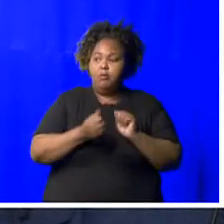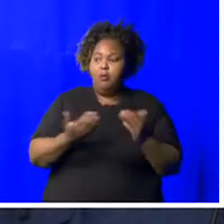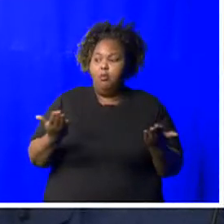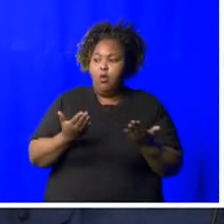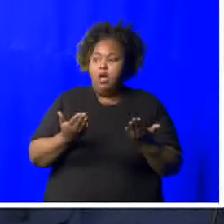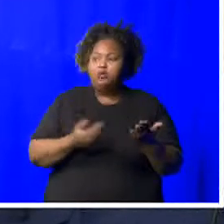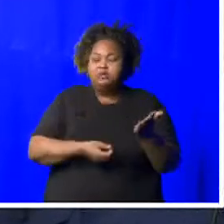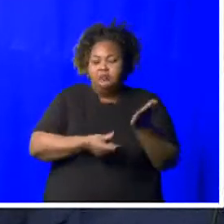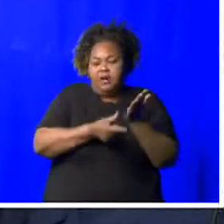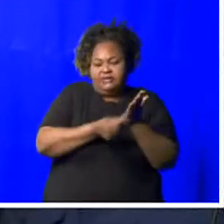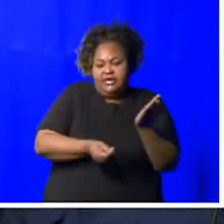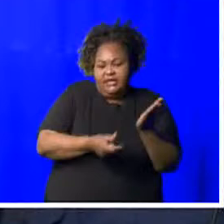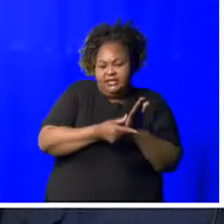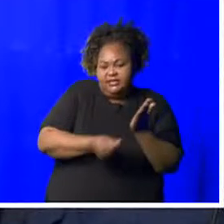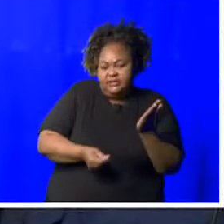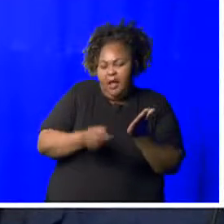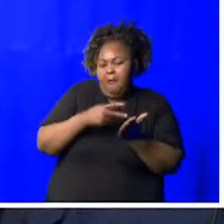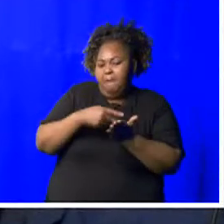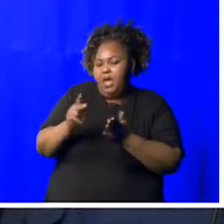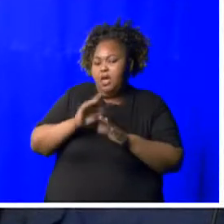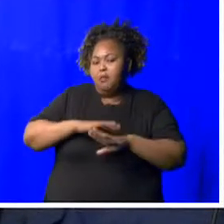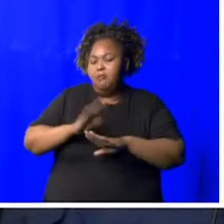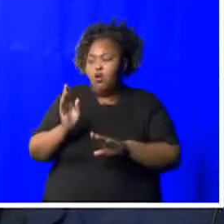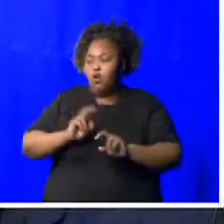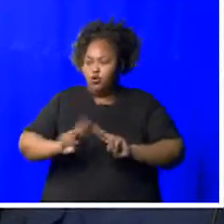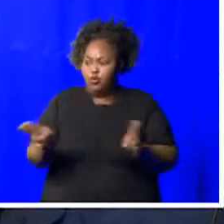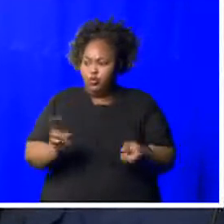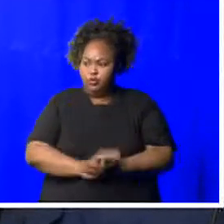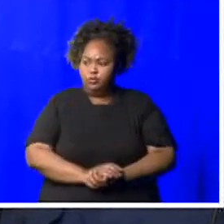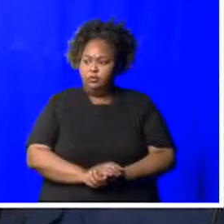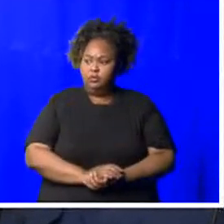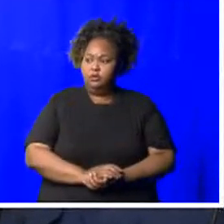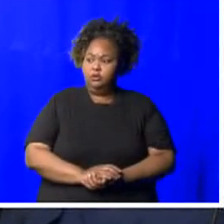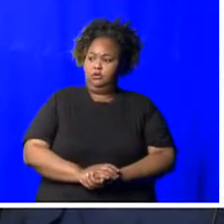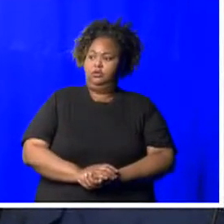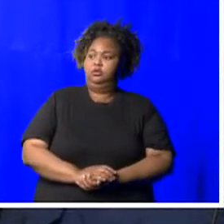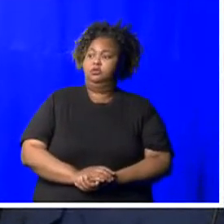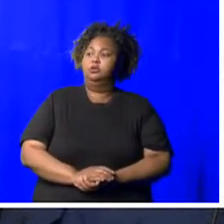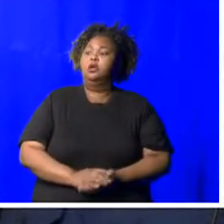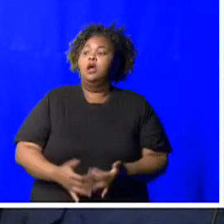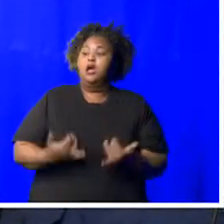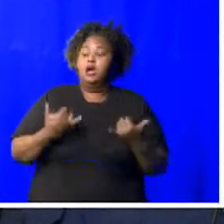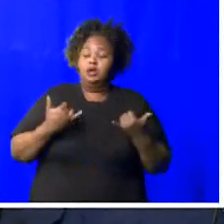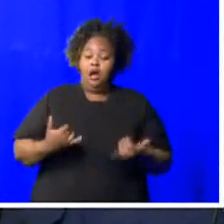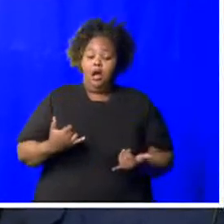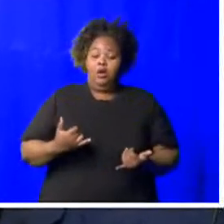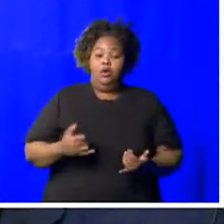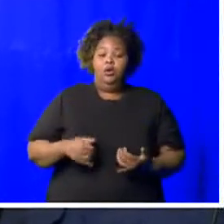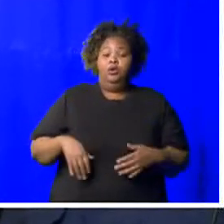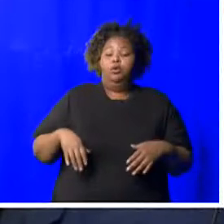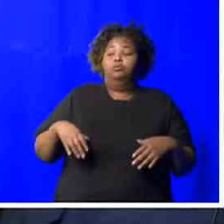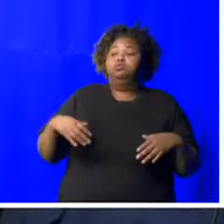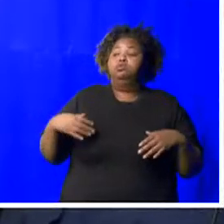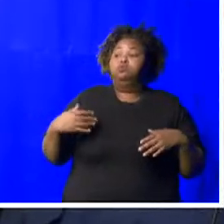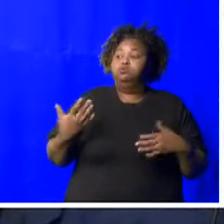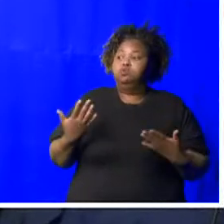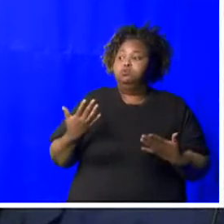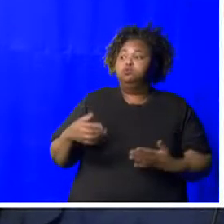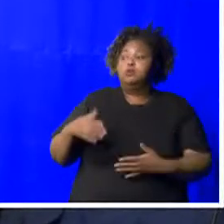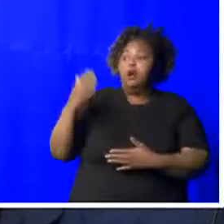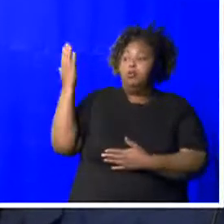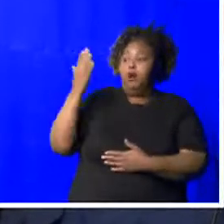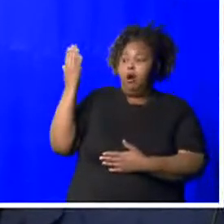voluntary compliance. Mr. Speaker, I'll now present the budget estimates for the financial